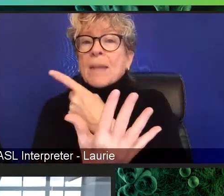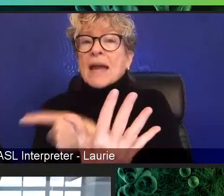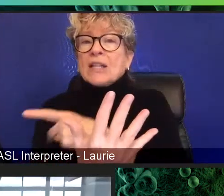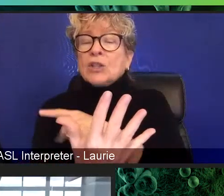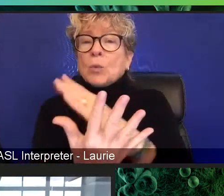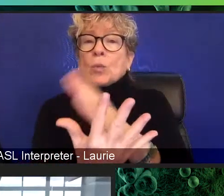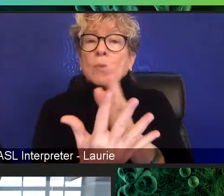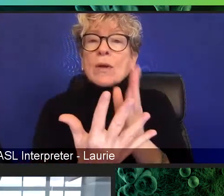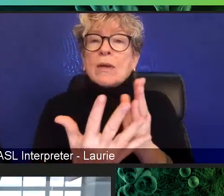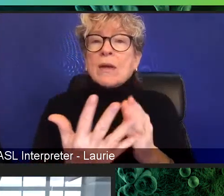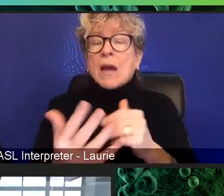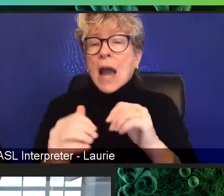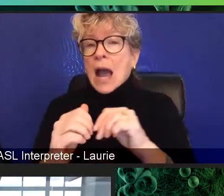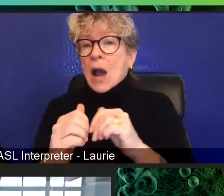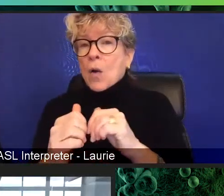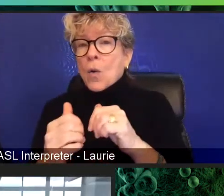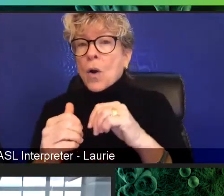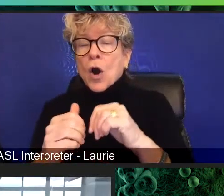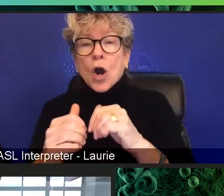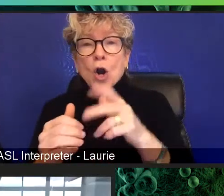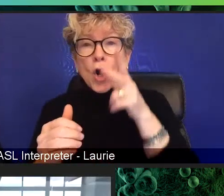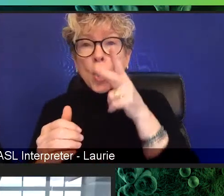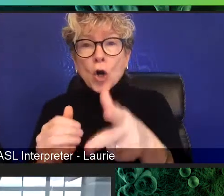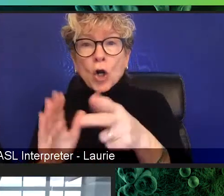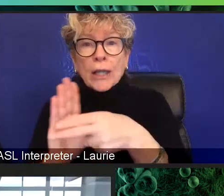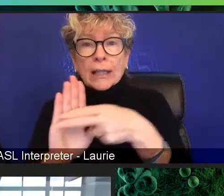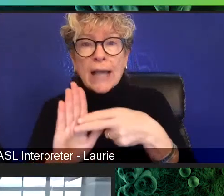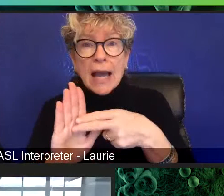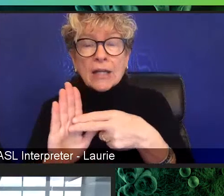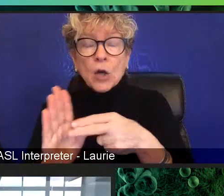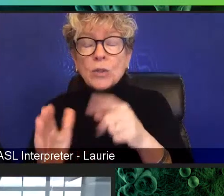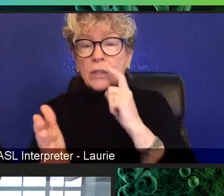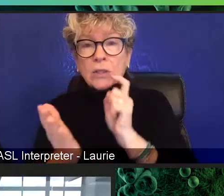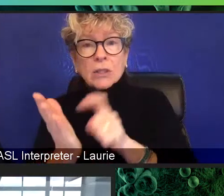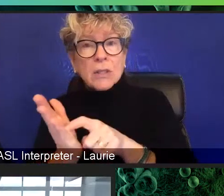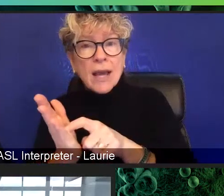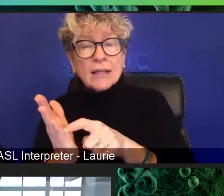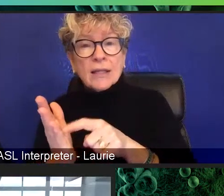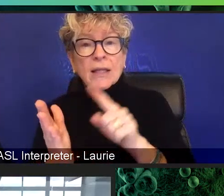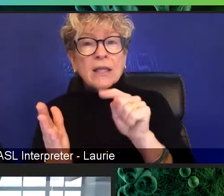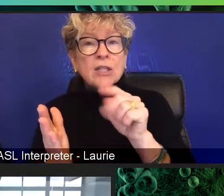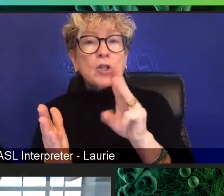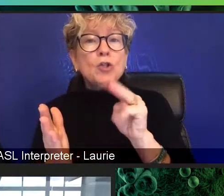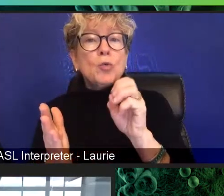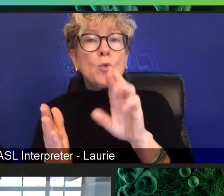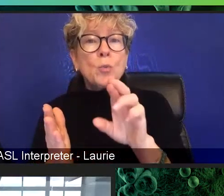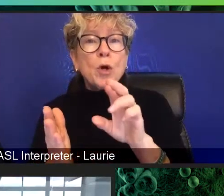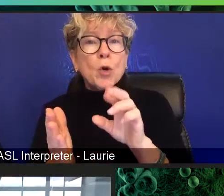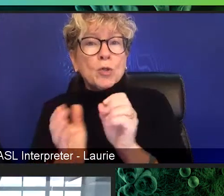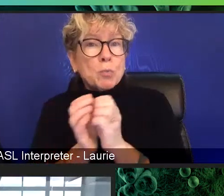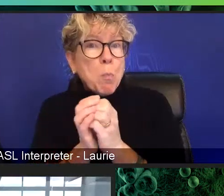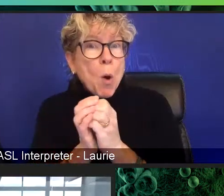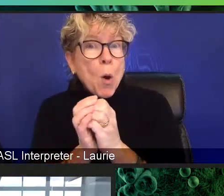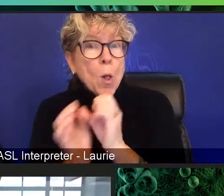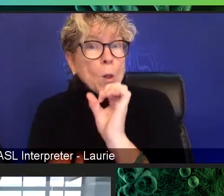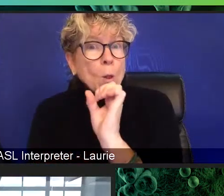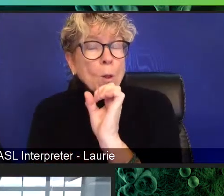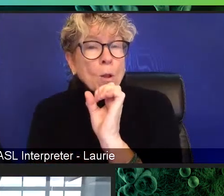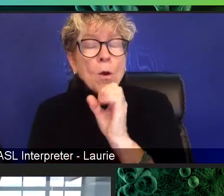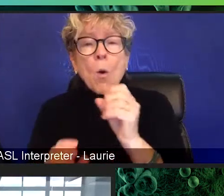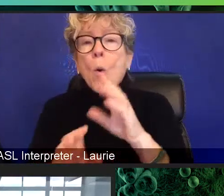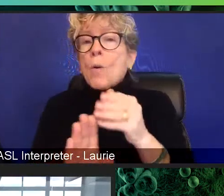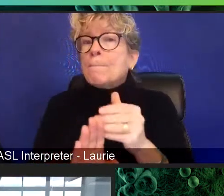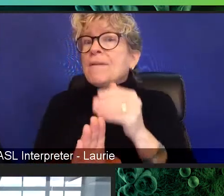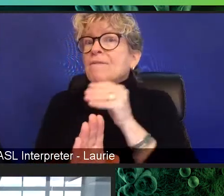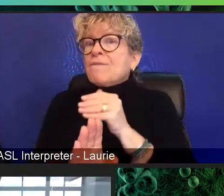example, applications in early diagnosis, either detecting the tumor at an earlier stage, or perhaps even before symptoms